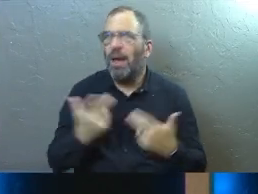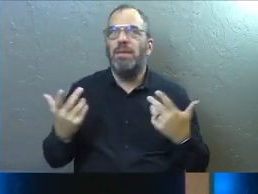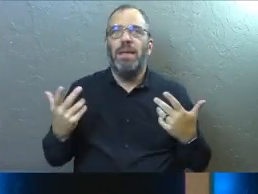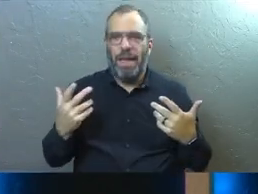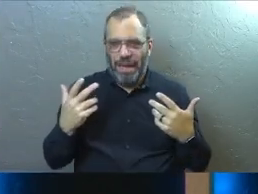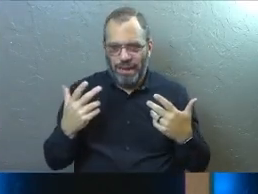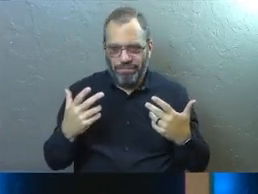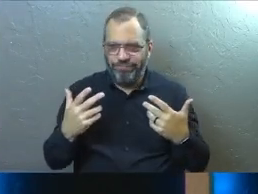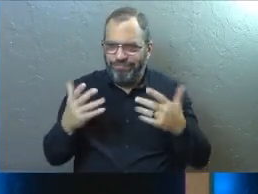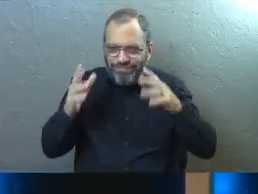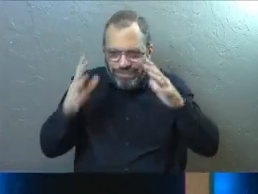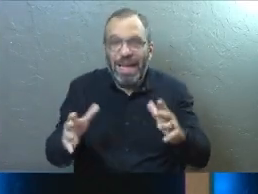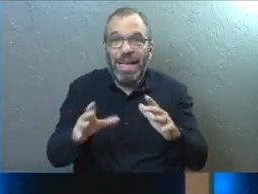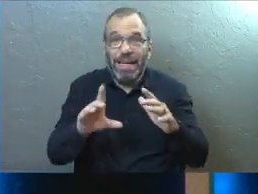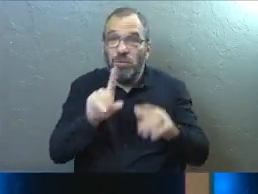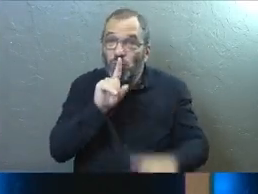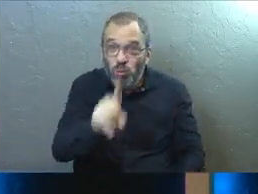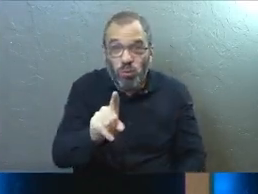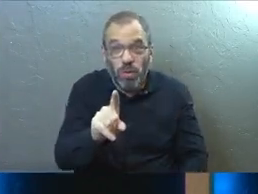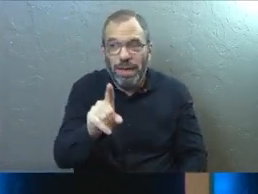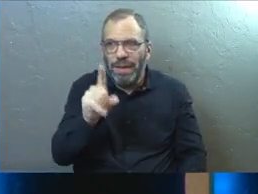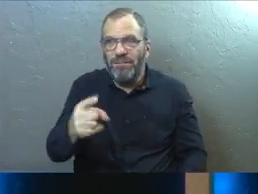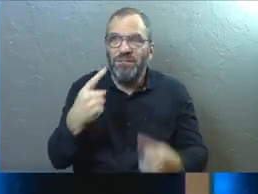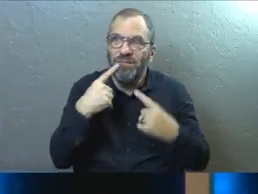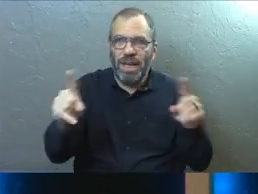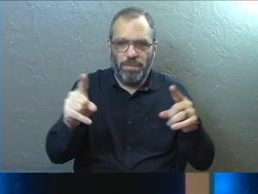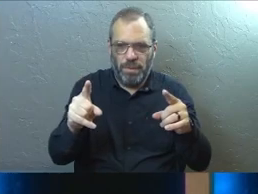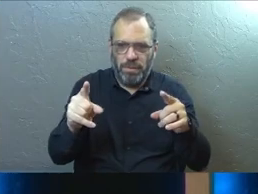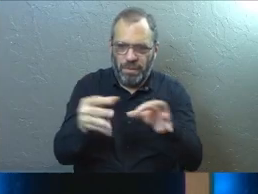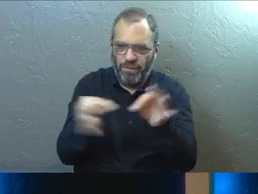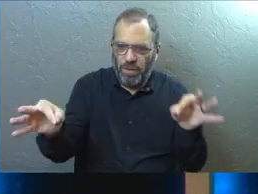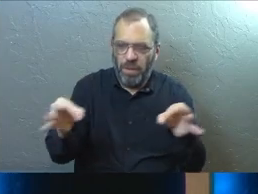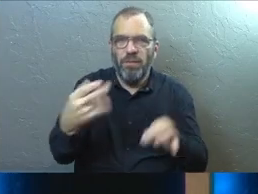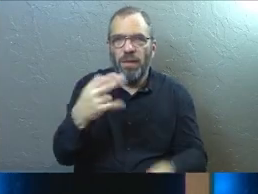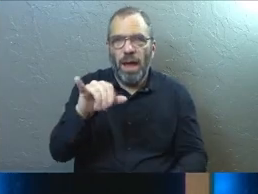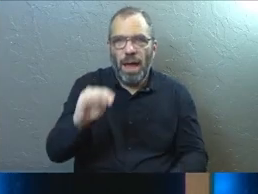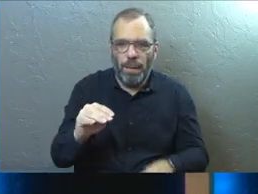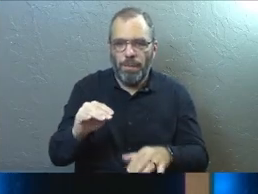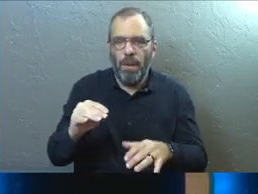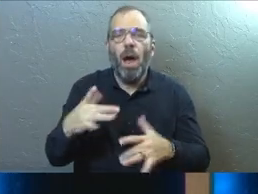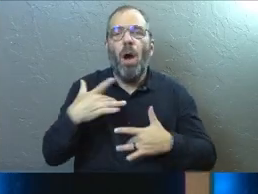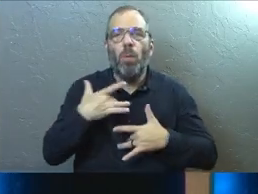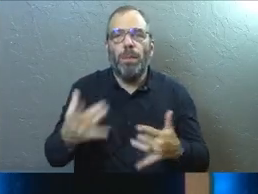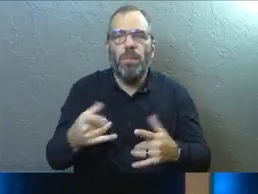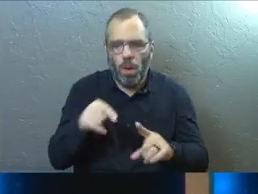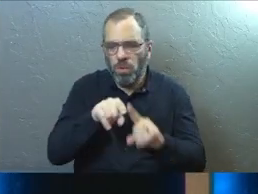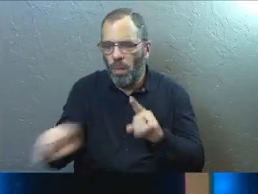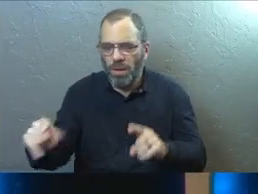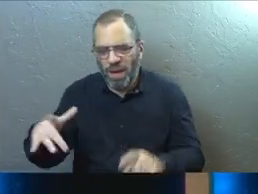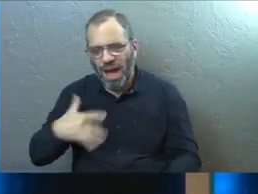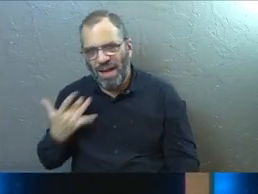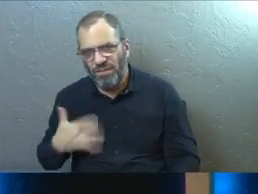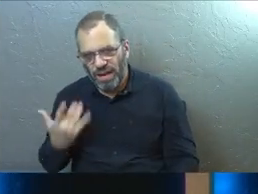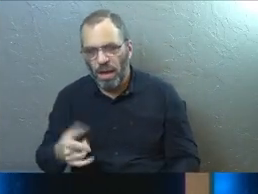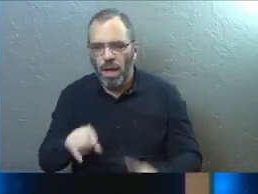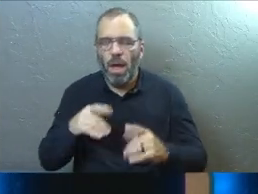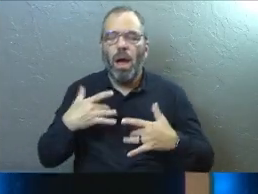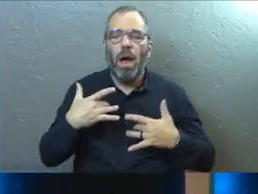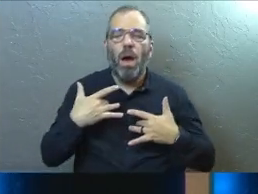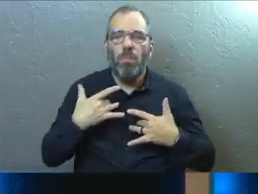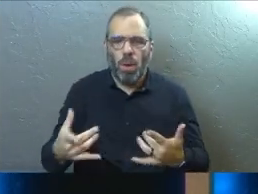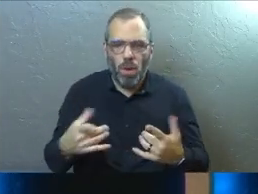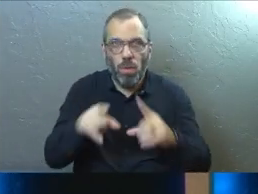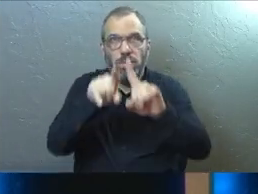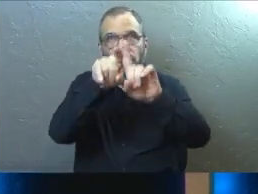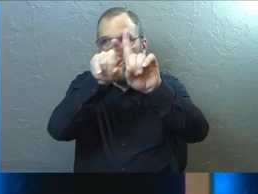to look at, because it's true, and there's this famous line from a hymn, prone to wander, Lord, I feel it, prone to leave